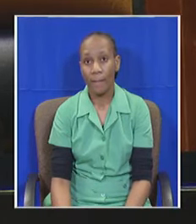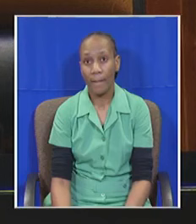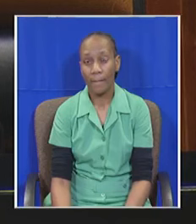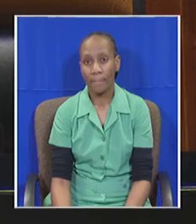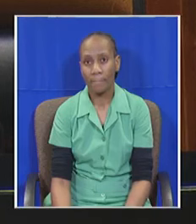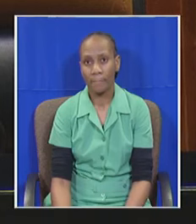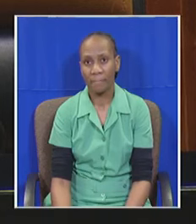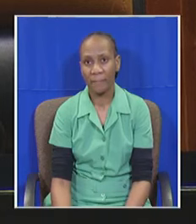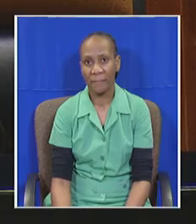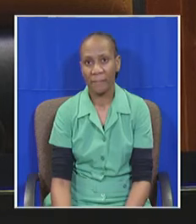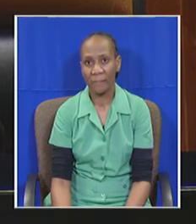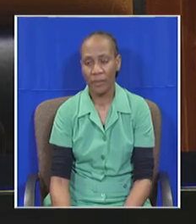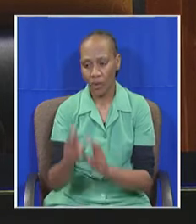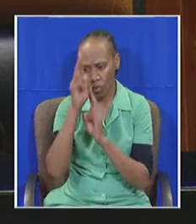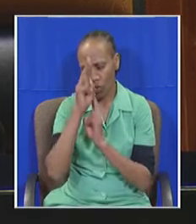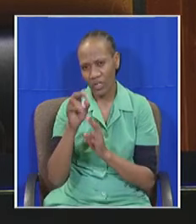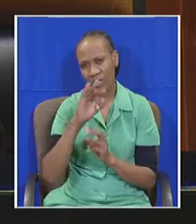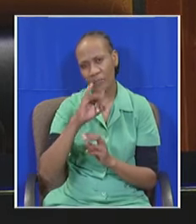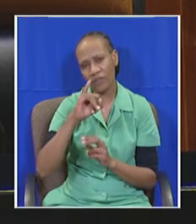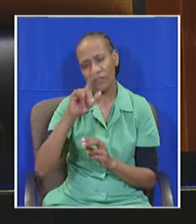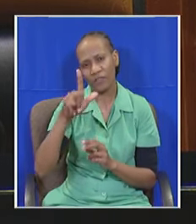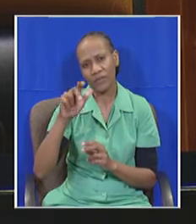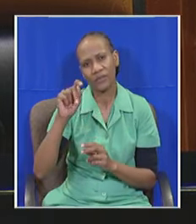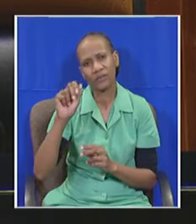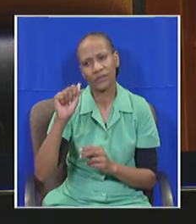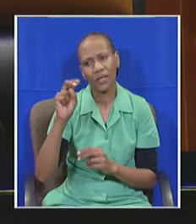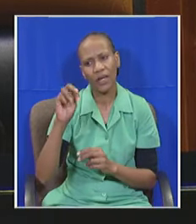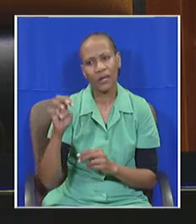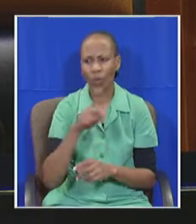What is it, Honorable Filton? You are on your feet?